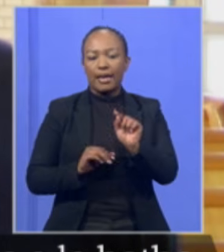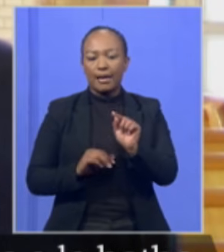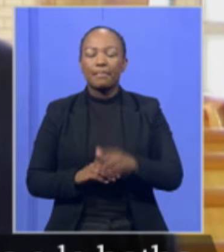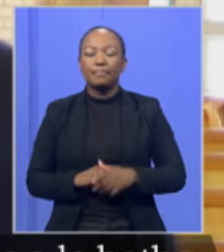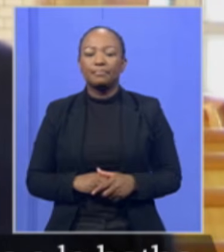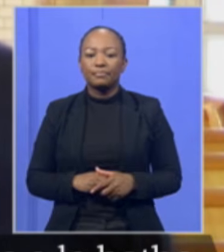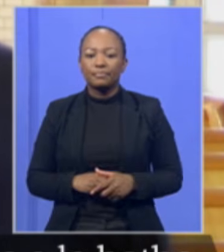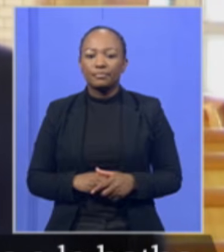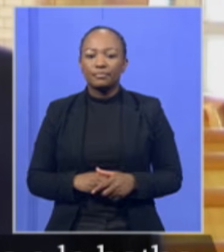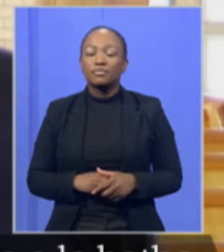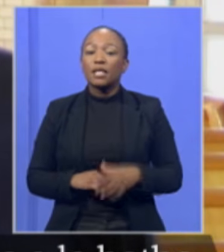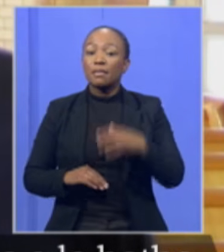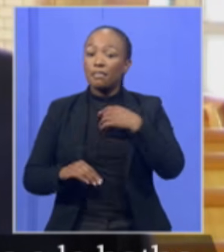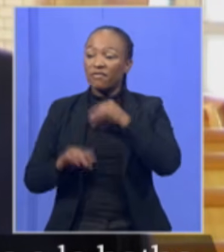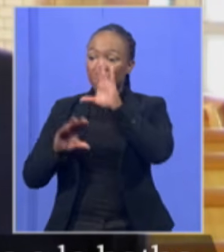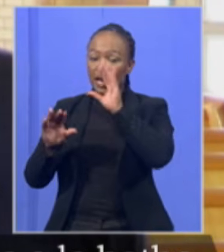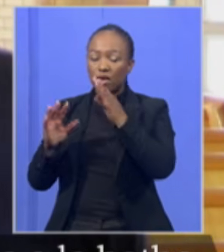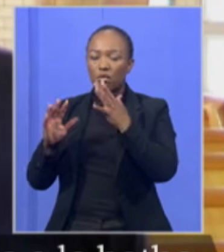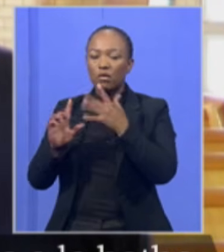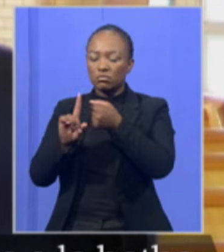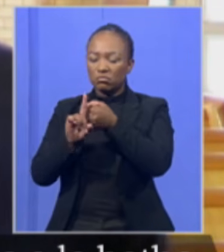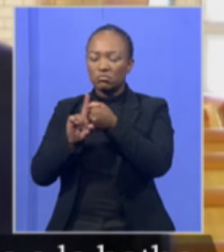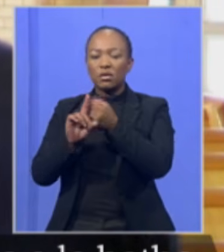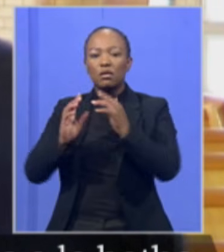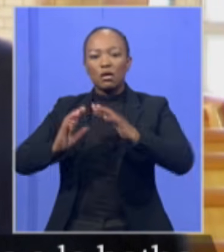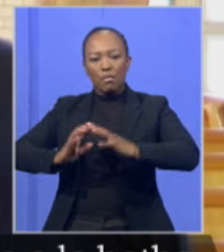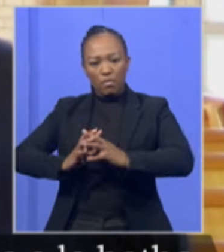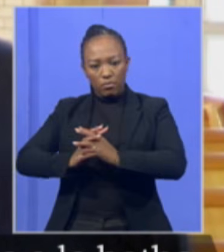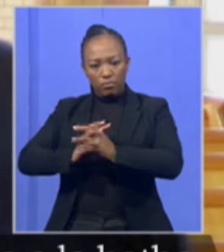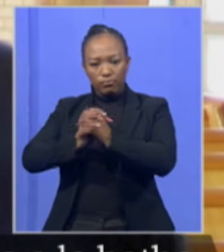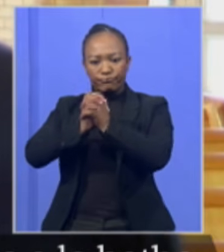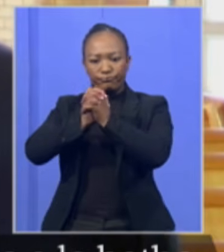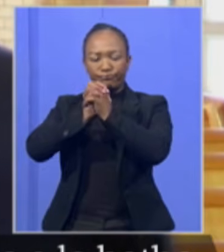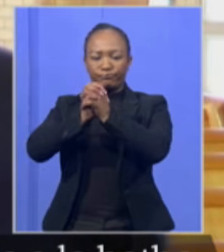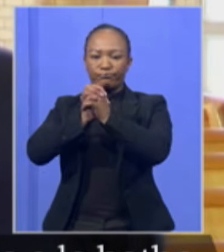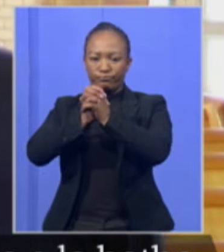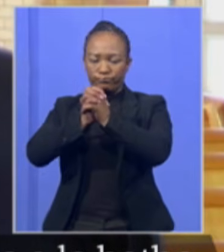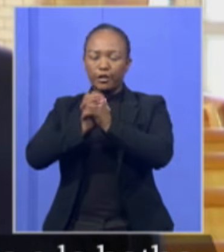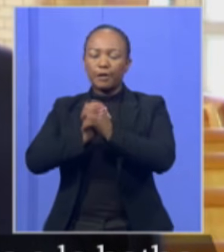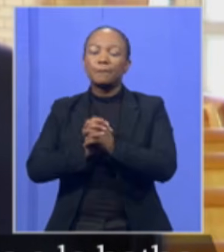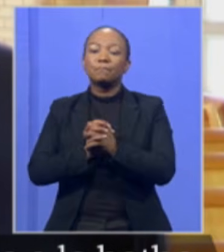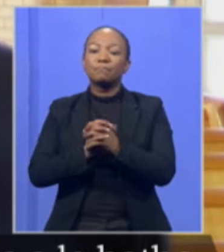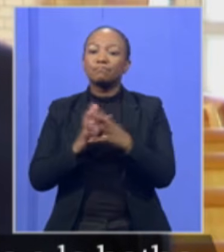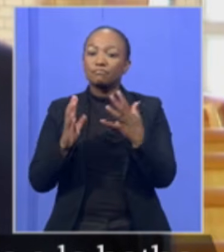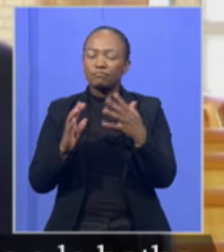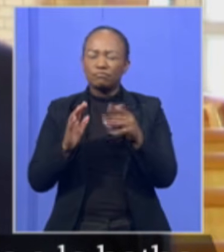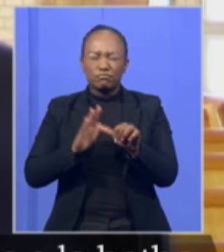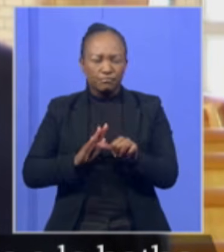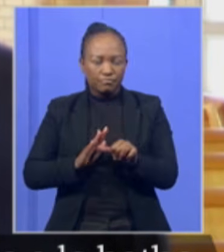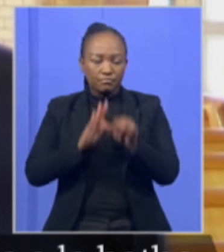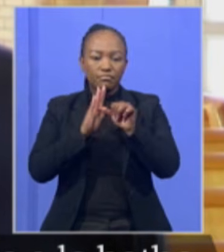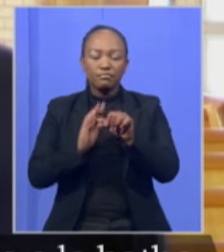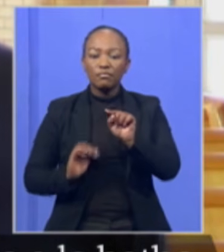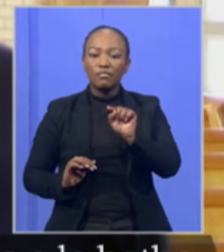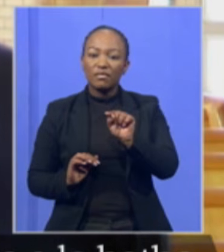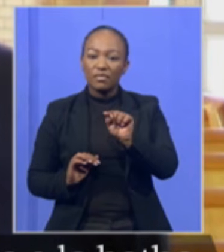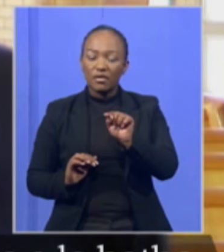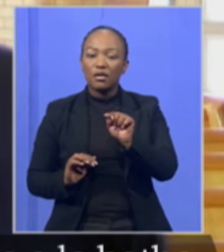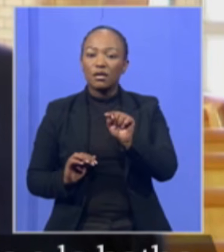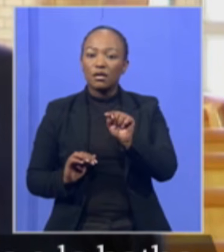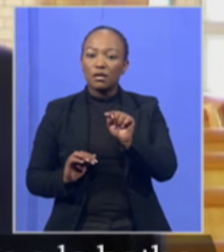le bokopano bona borata unity le se se botlhokwa gape thata ke tsamaiso